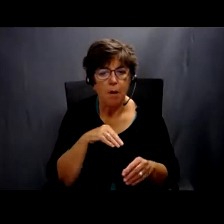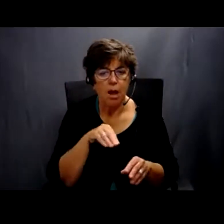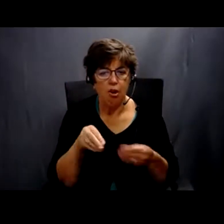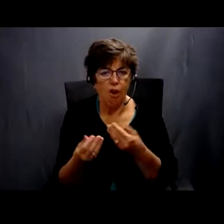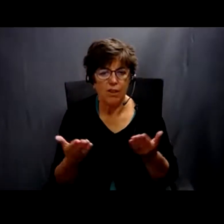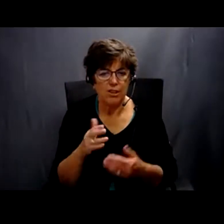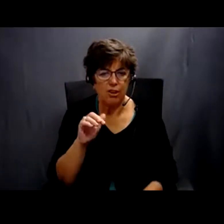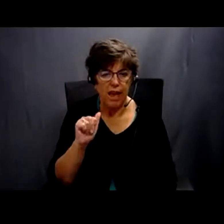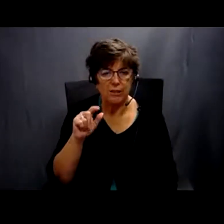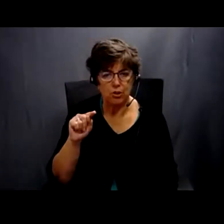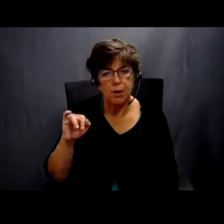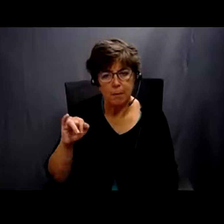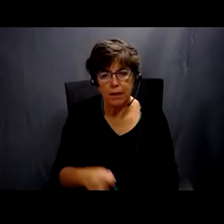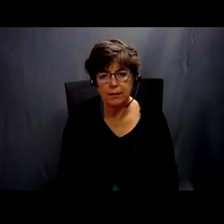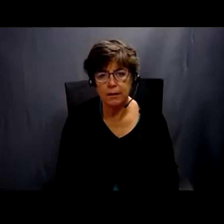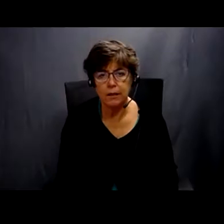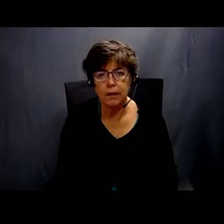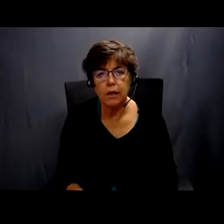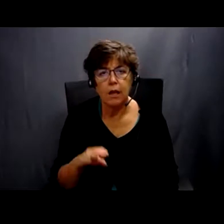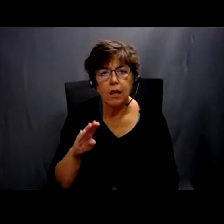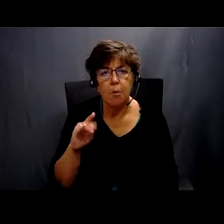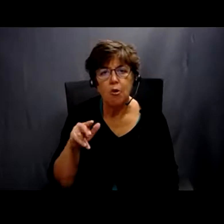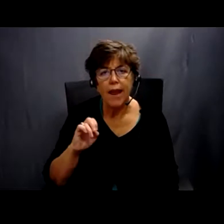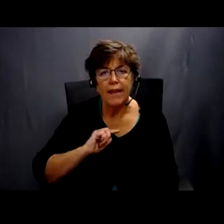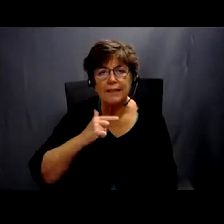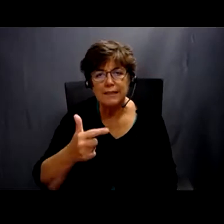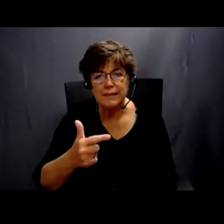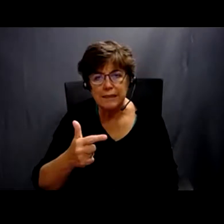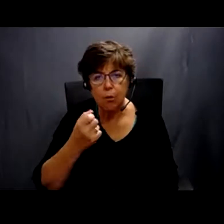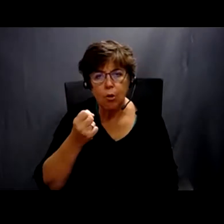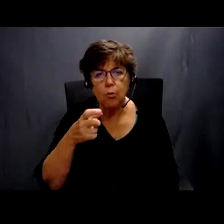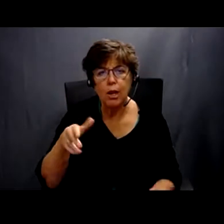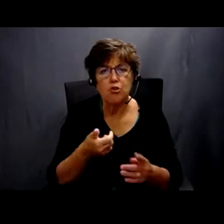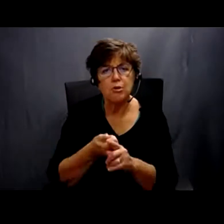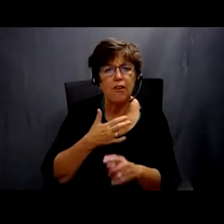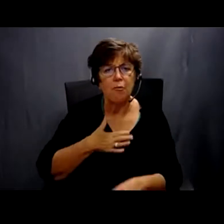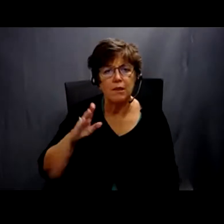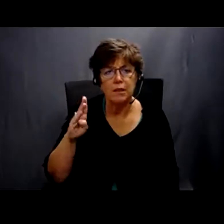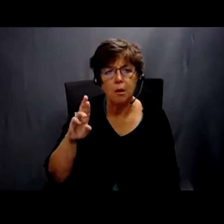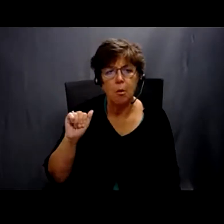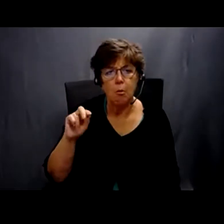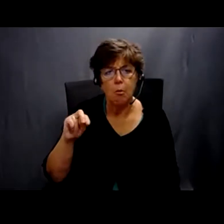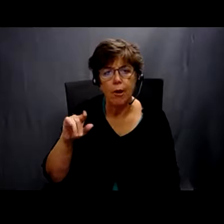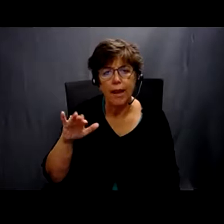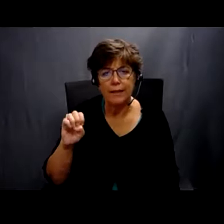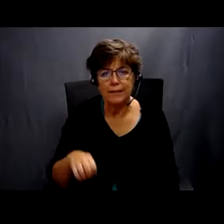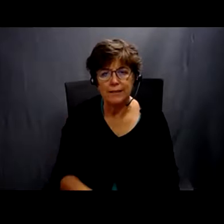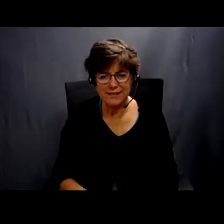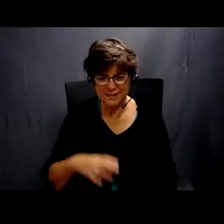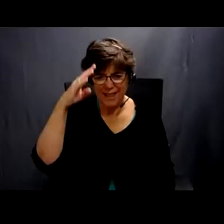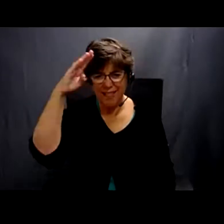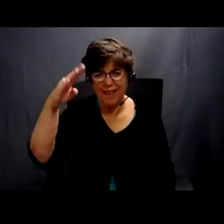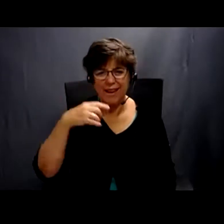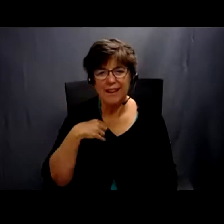to Independence. Brandis, before we move on to our guest facilitators, do you want to introduce yourself? Hello, everyone.